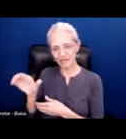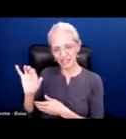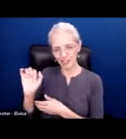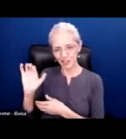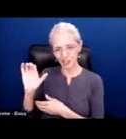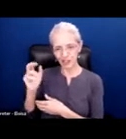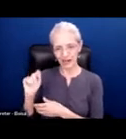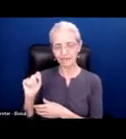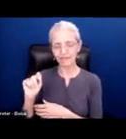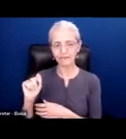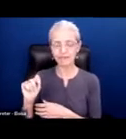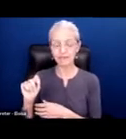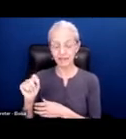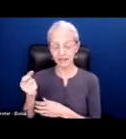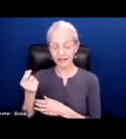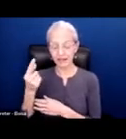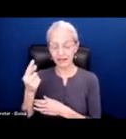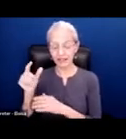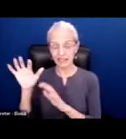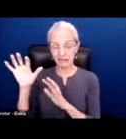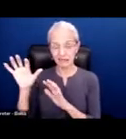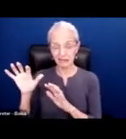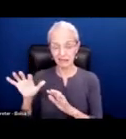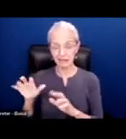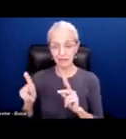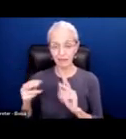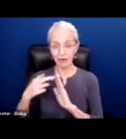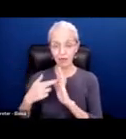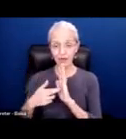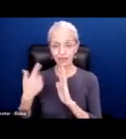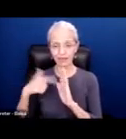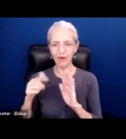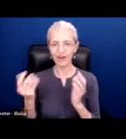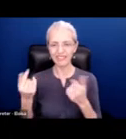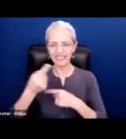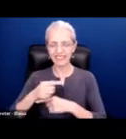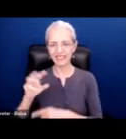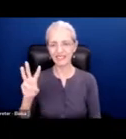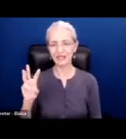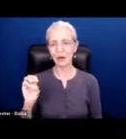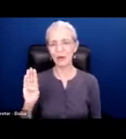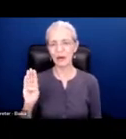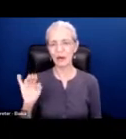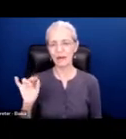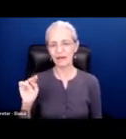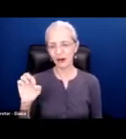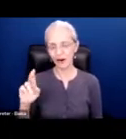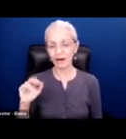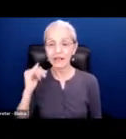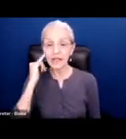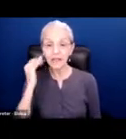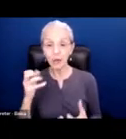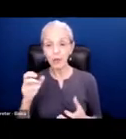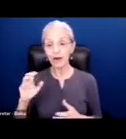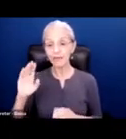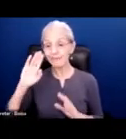are hundreds and hundreds of people registered for the webinar today. If you'd like to say hello